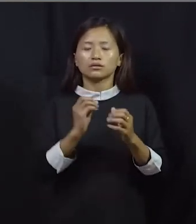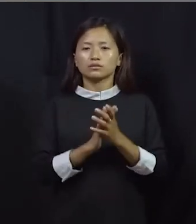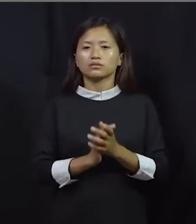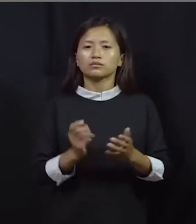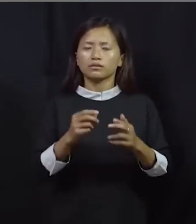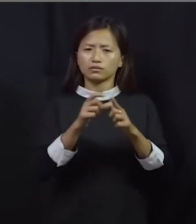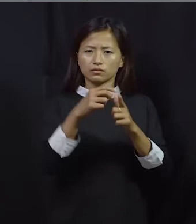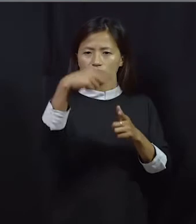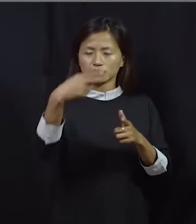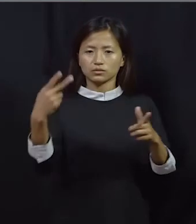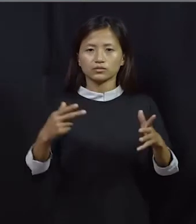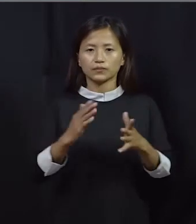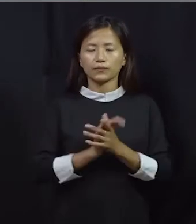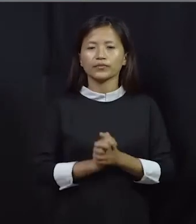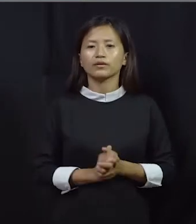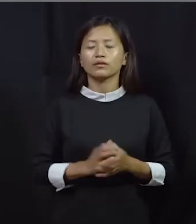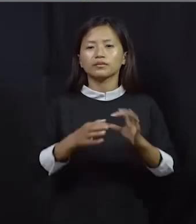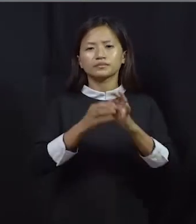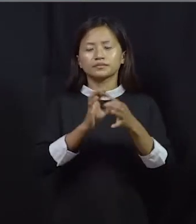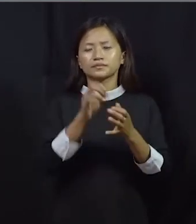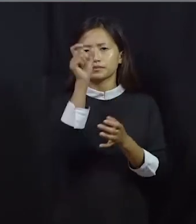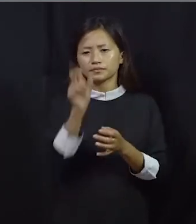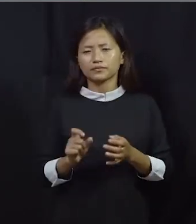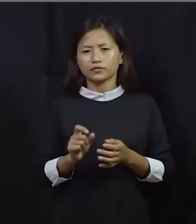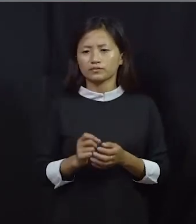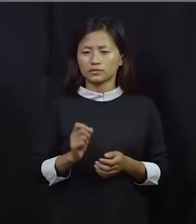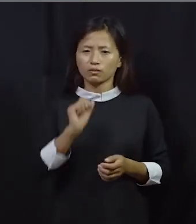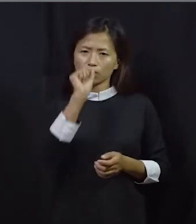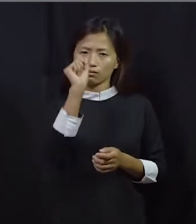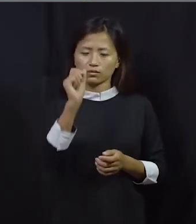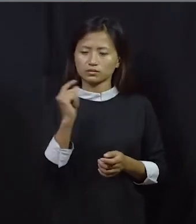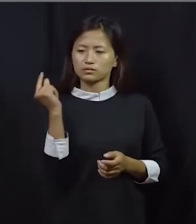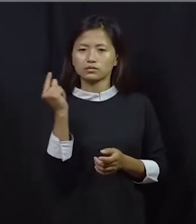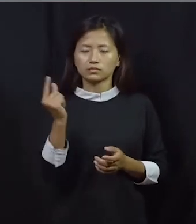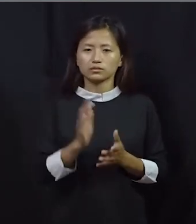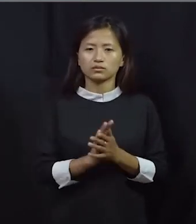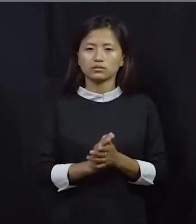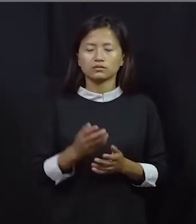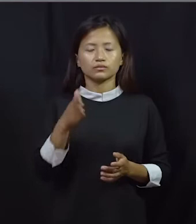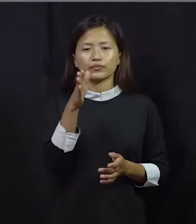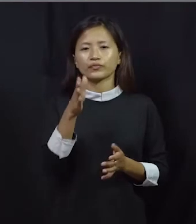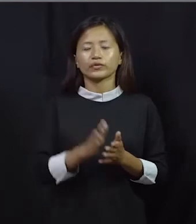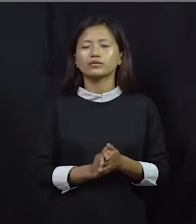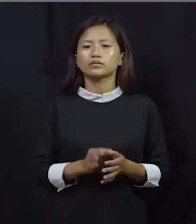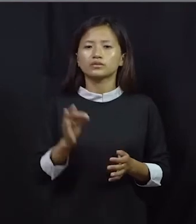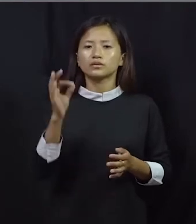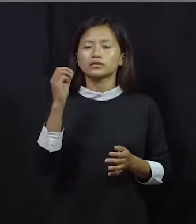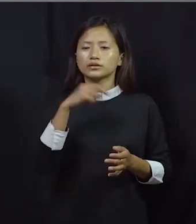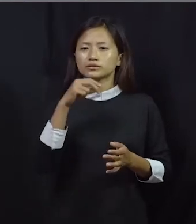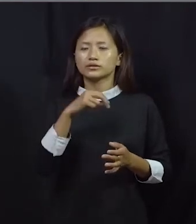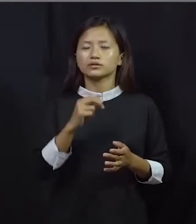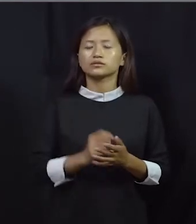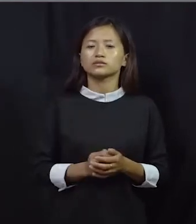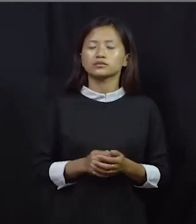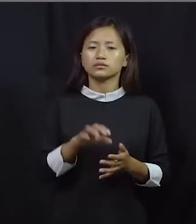is withdrawn by the partners for personal use. Therefore, no interest is charged by